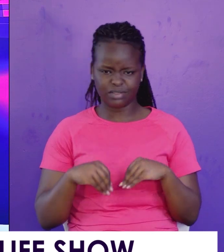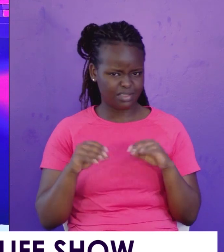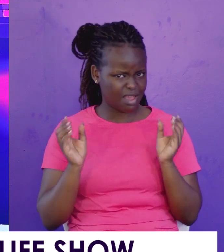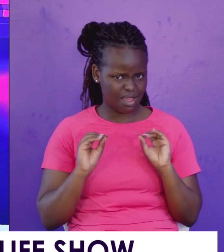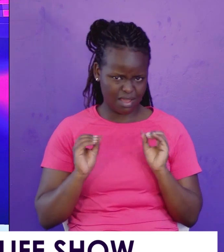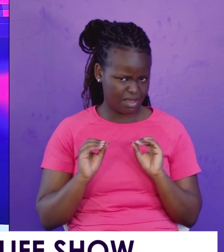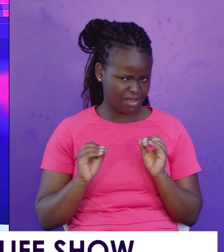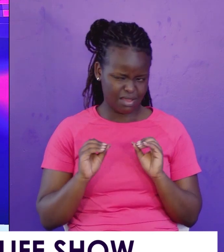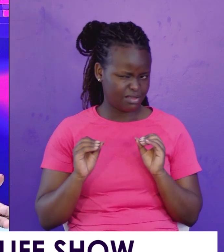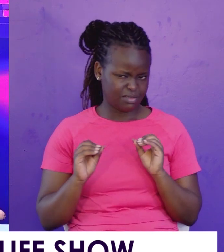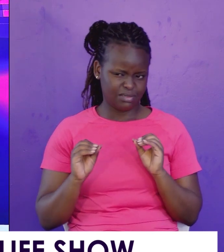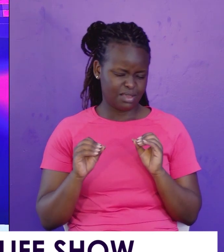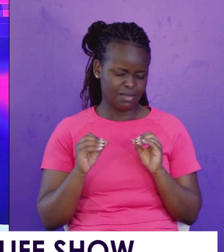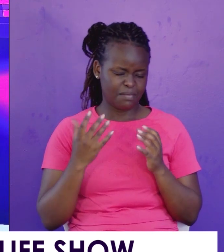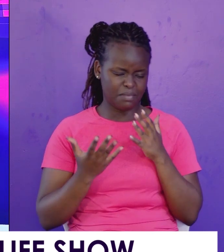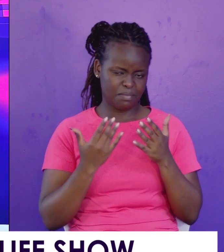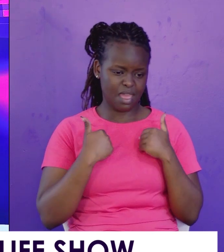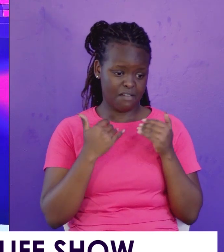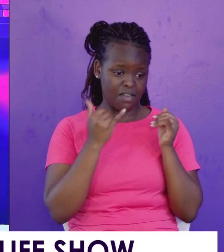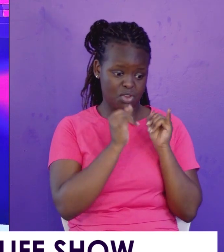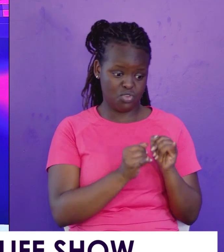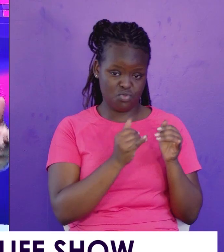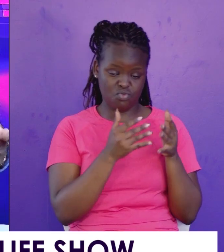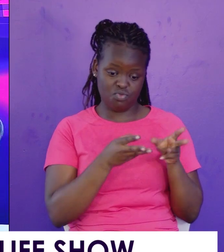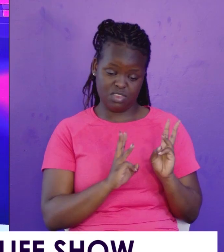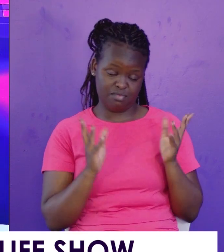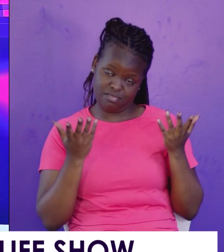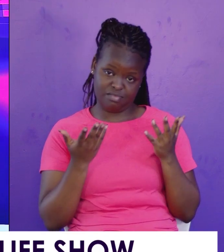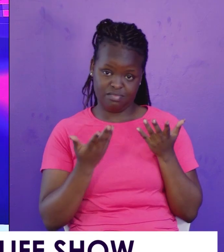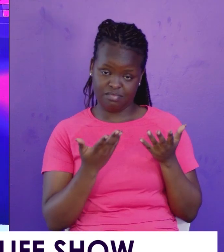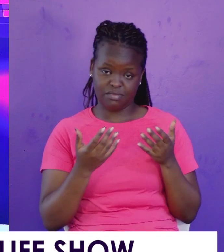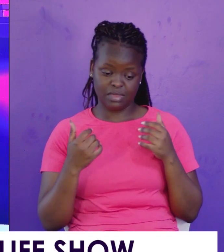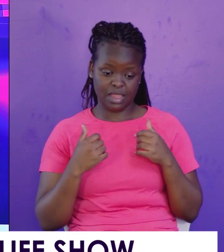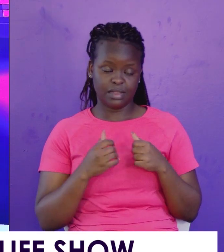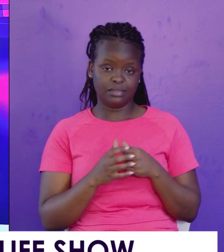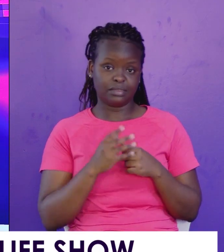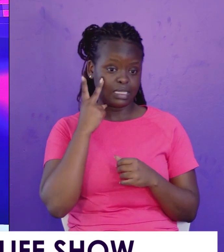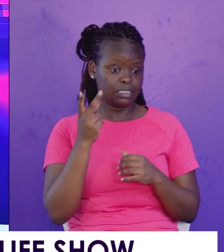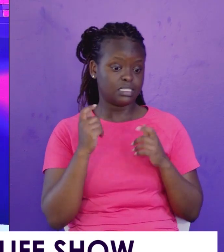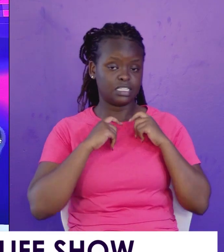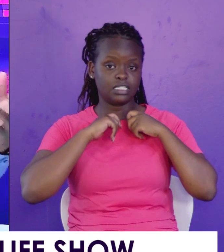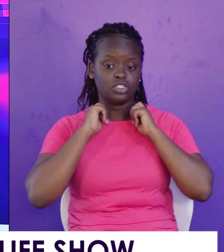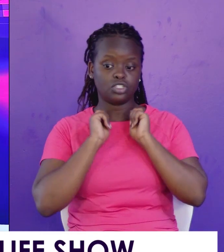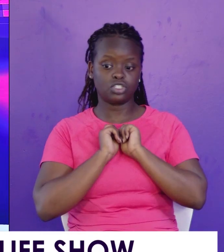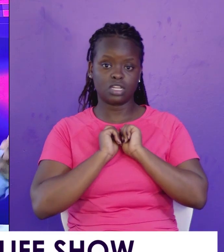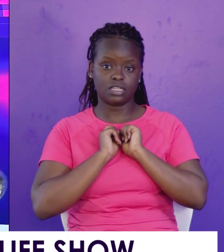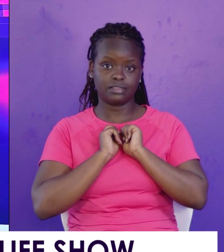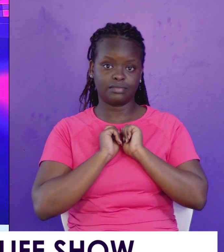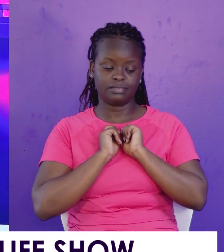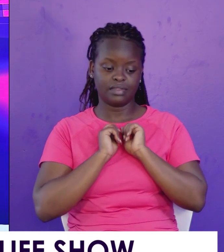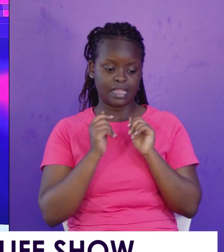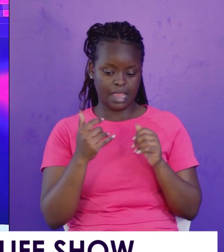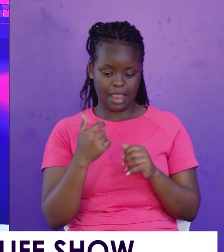new with a new kind of dressing. Yes. You've seen even shirts now. There used to be shirts like the ones me and you are